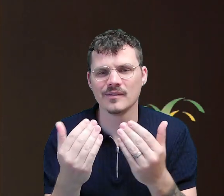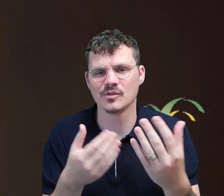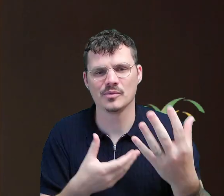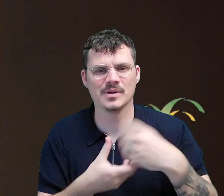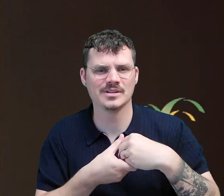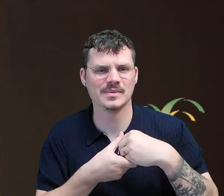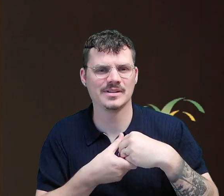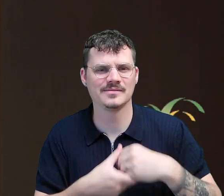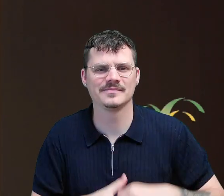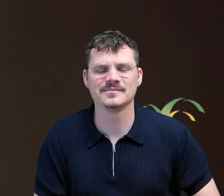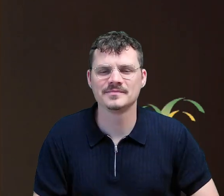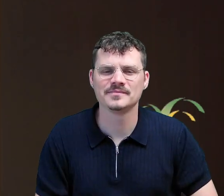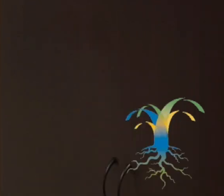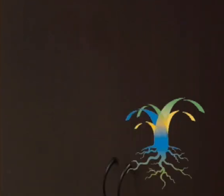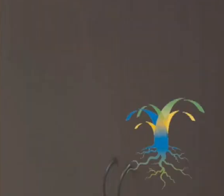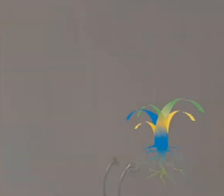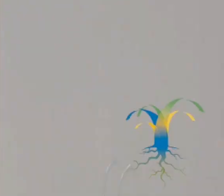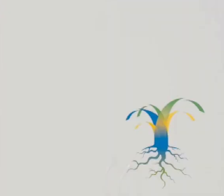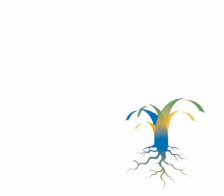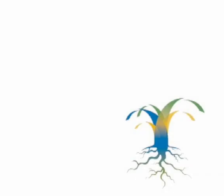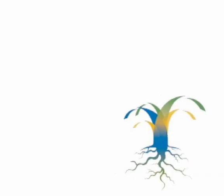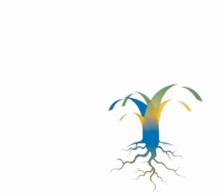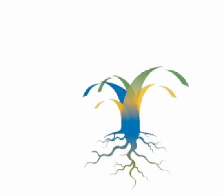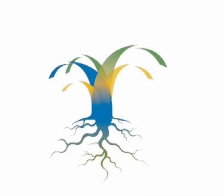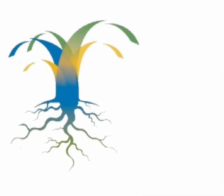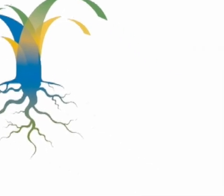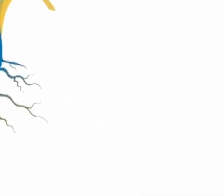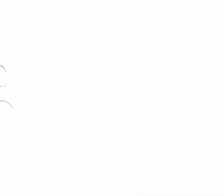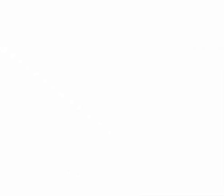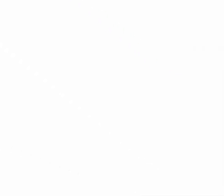participating.